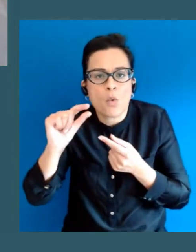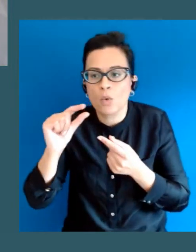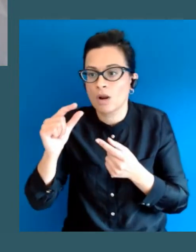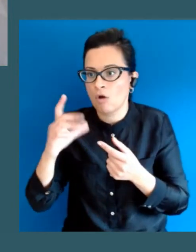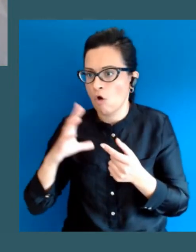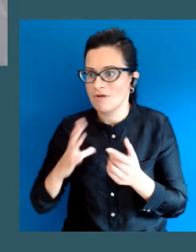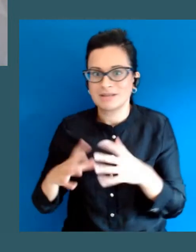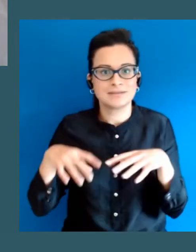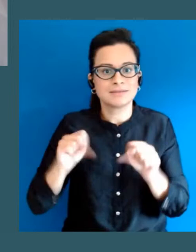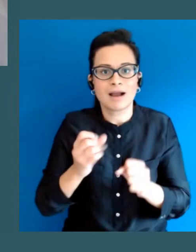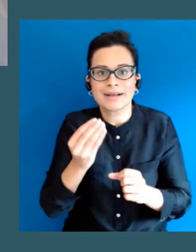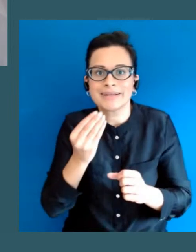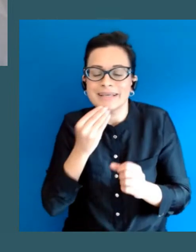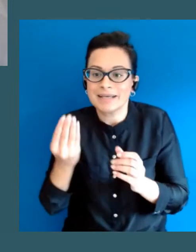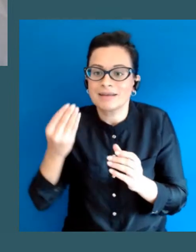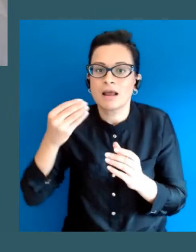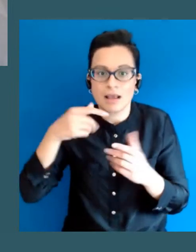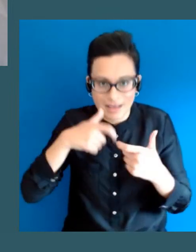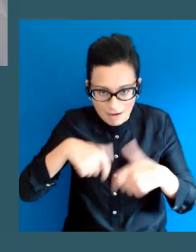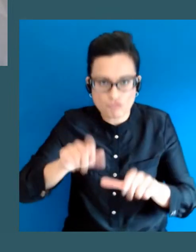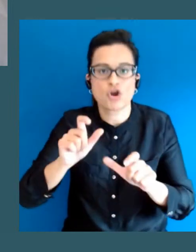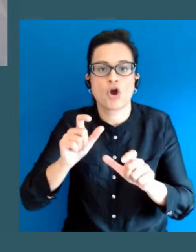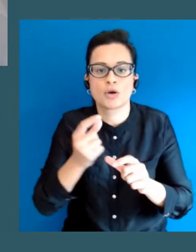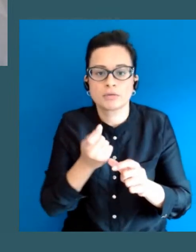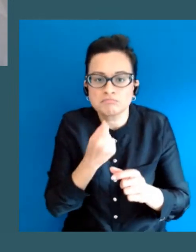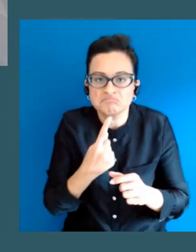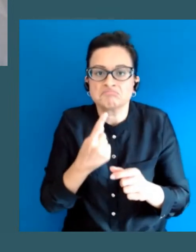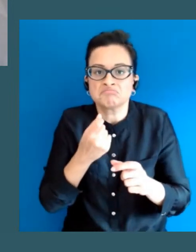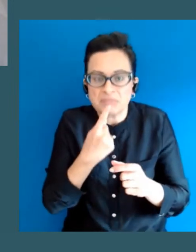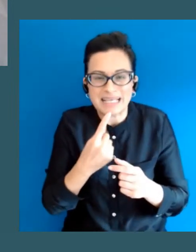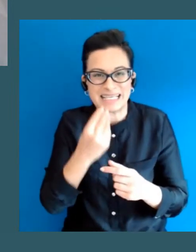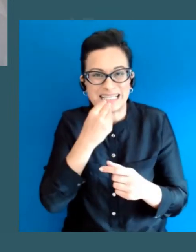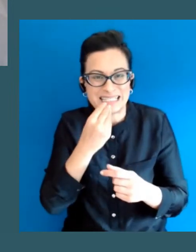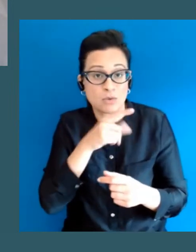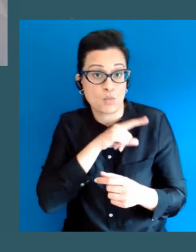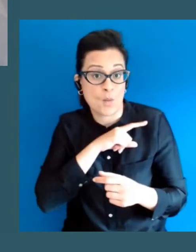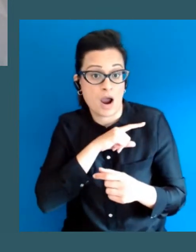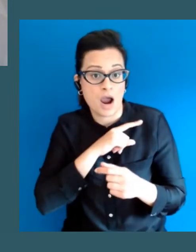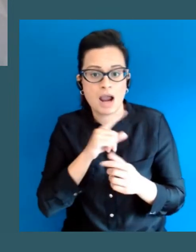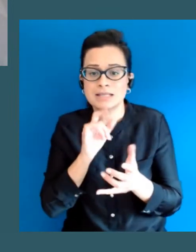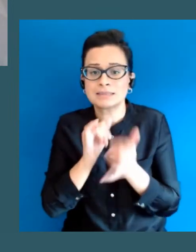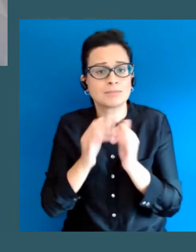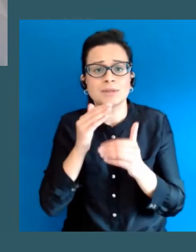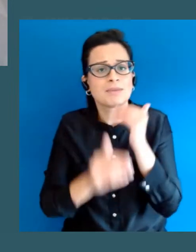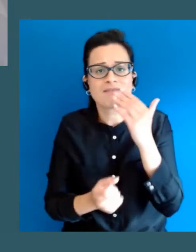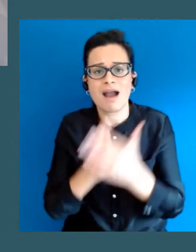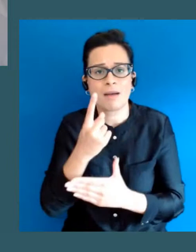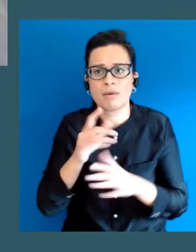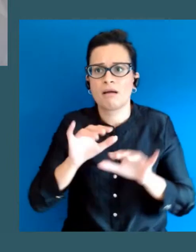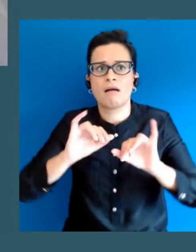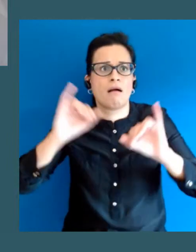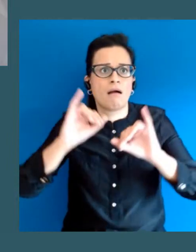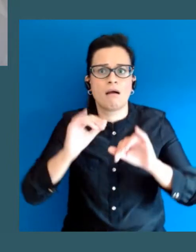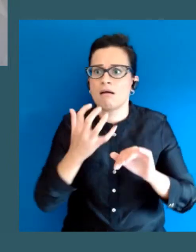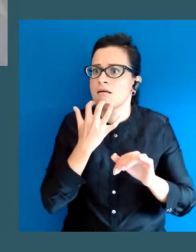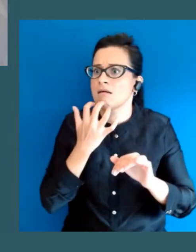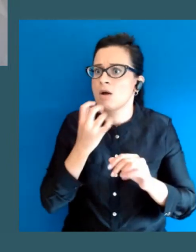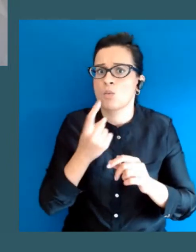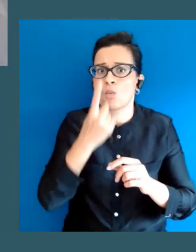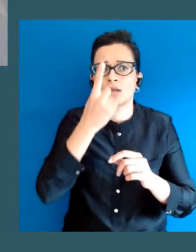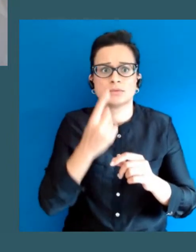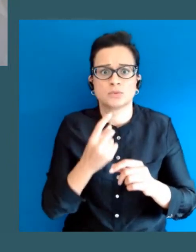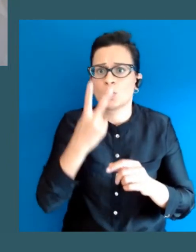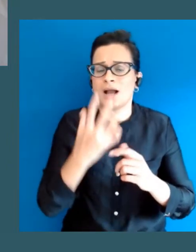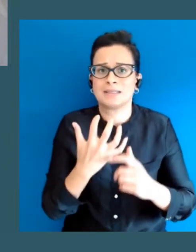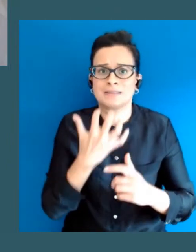important to then keep it in the diet as well, because that quite often doesn't happen. It's like, oh, it's only been tolerated once or twice. And actually, no, we need